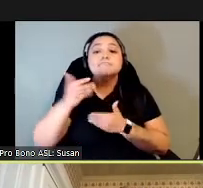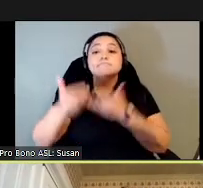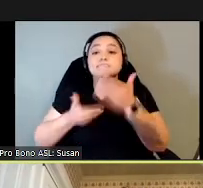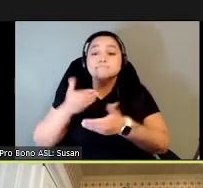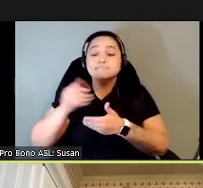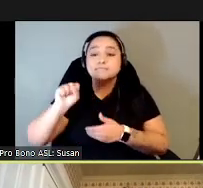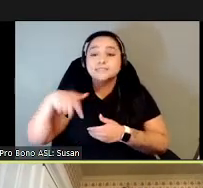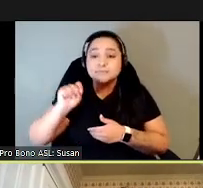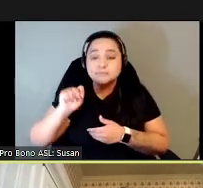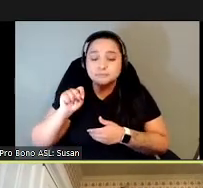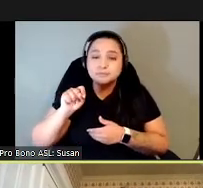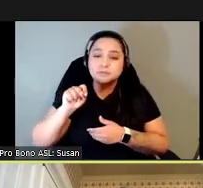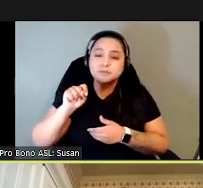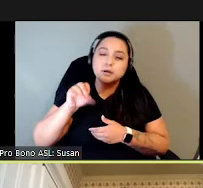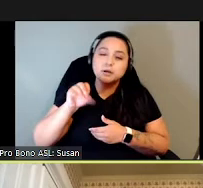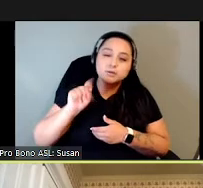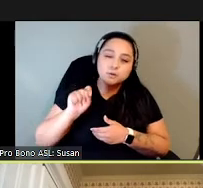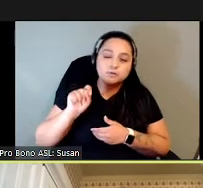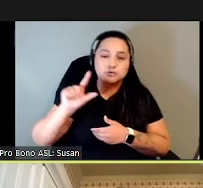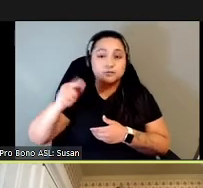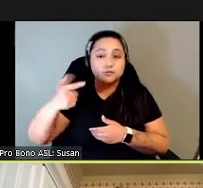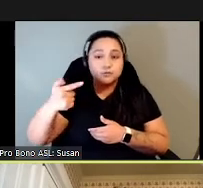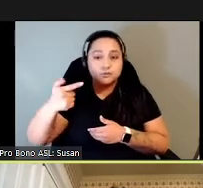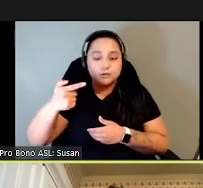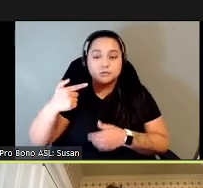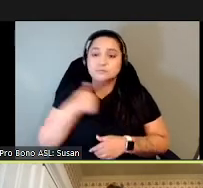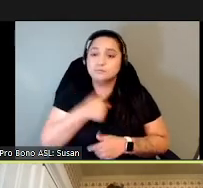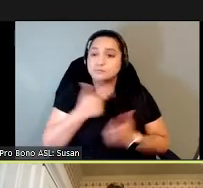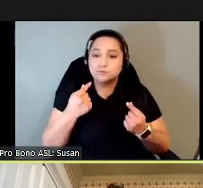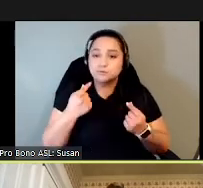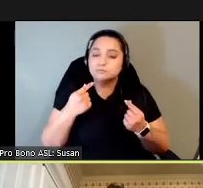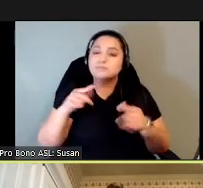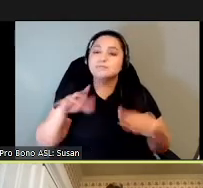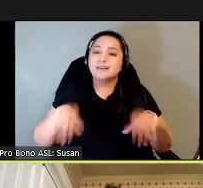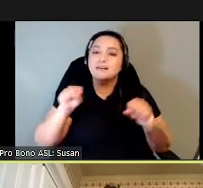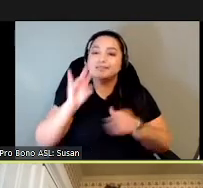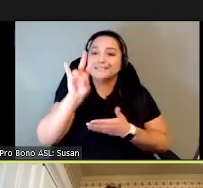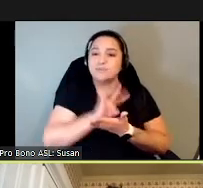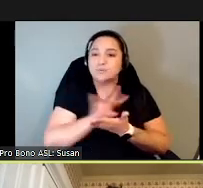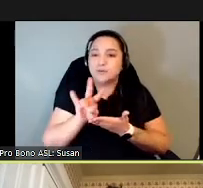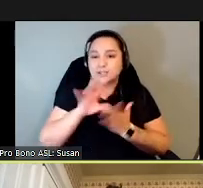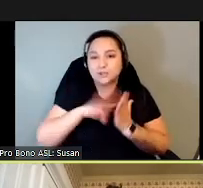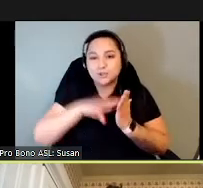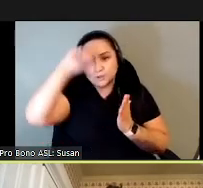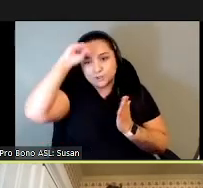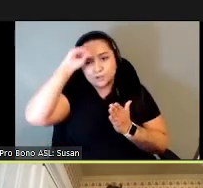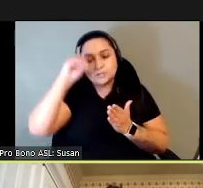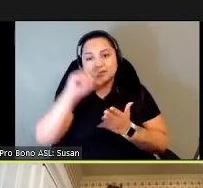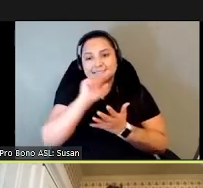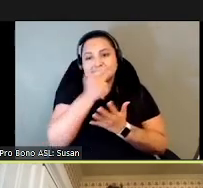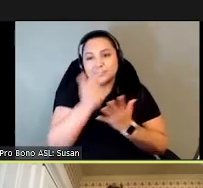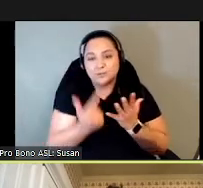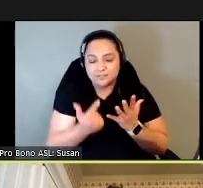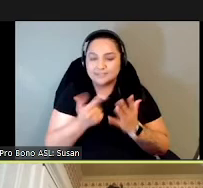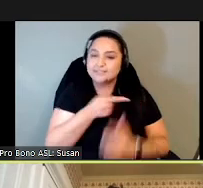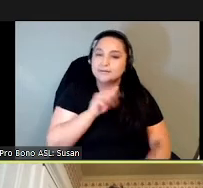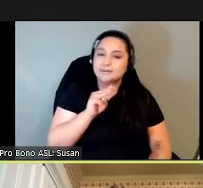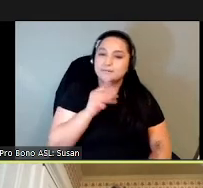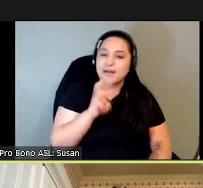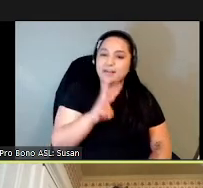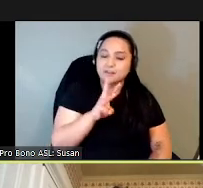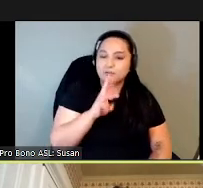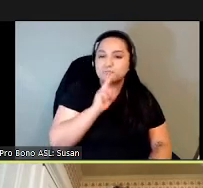of 2021, we held a 7-week learning series, which Matthew mentioned at the beginning, called Study